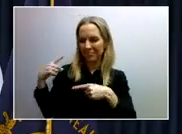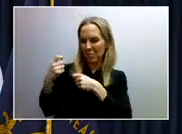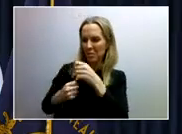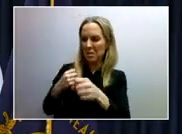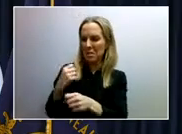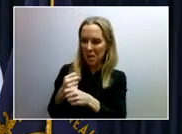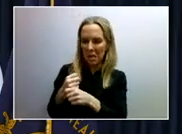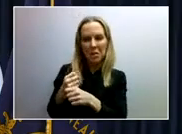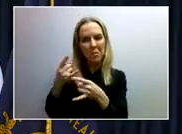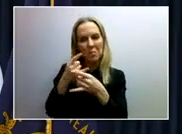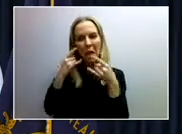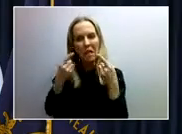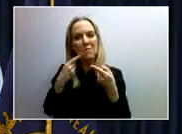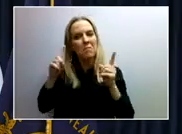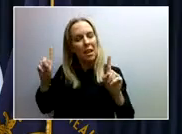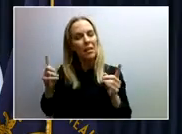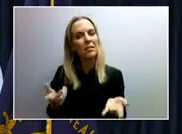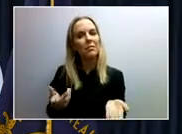going to